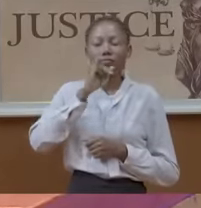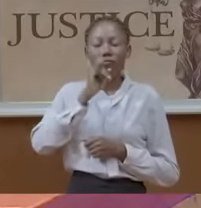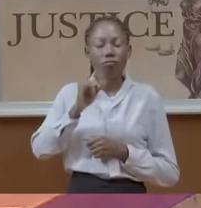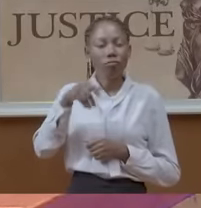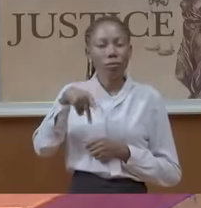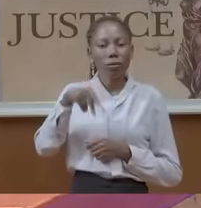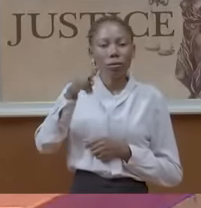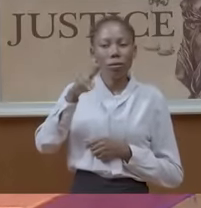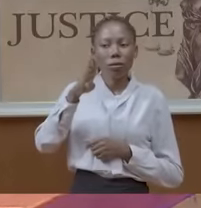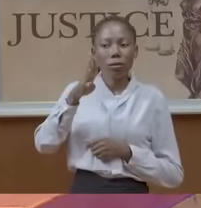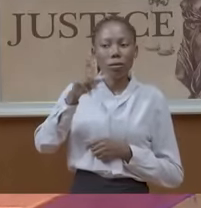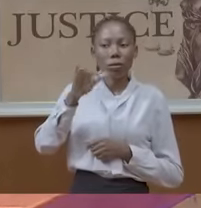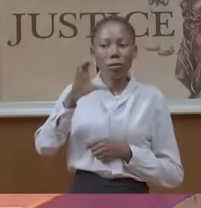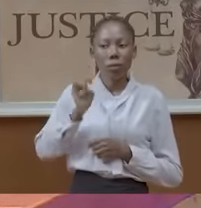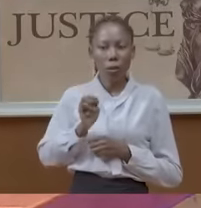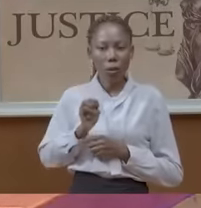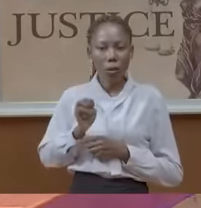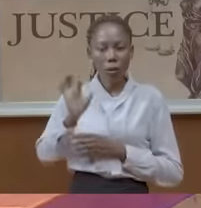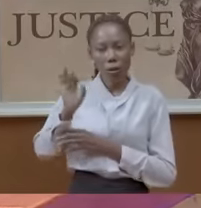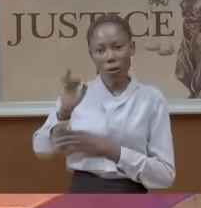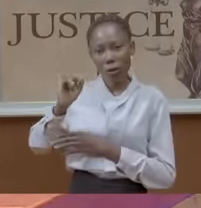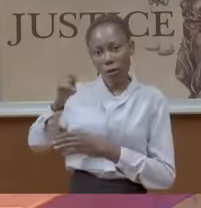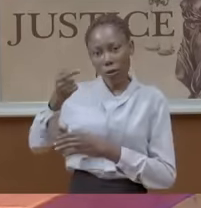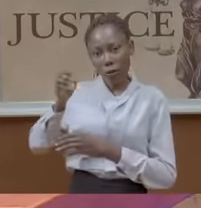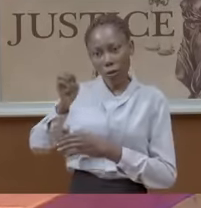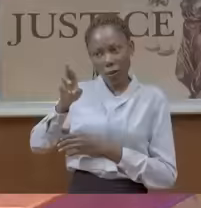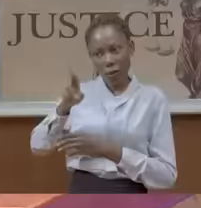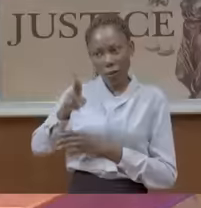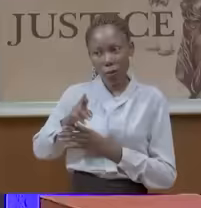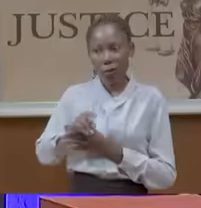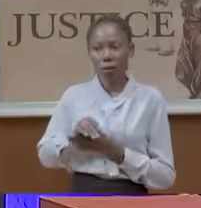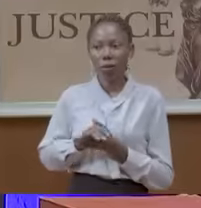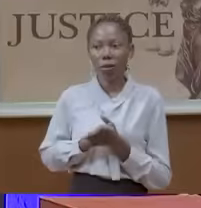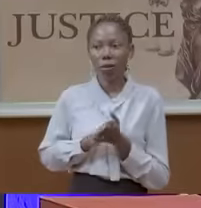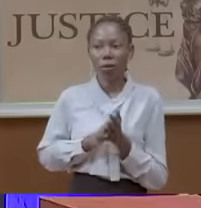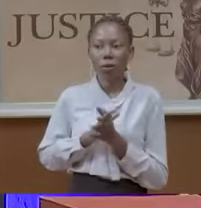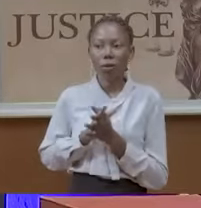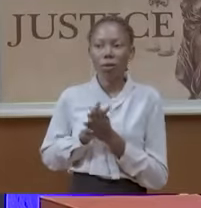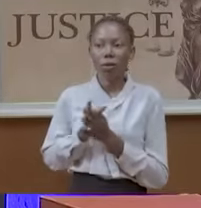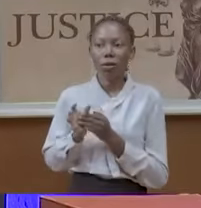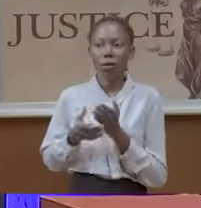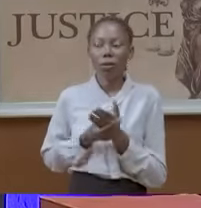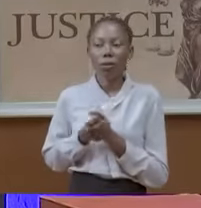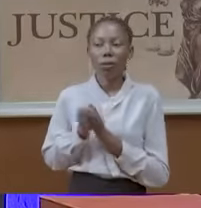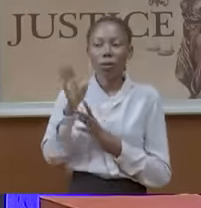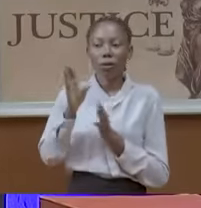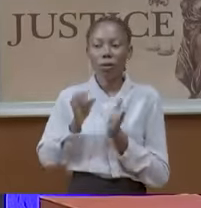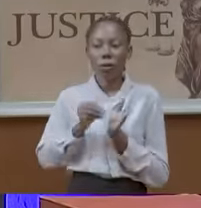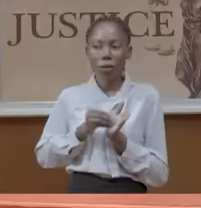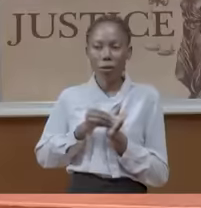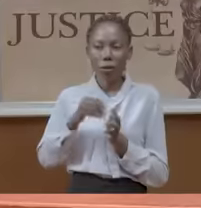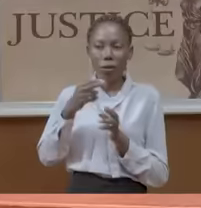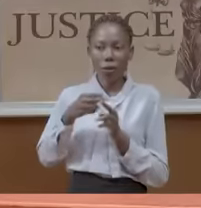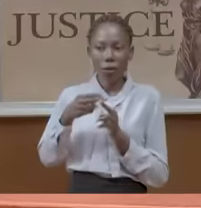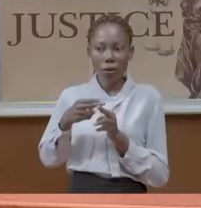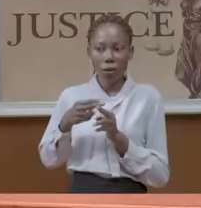and like if anybody should open my FB account, Yetunde Logodidon, Yetunde